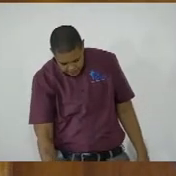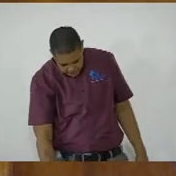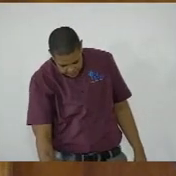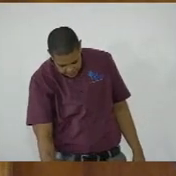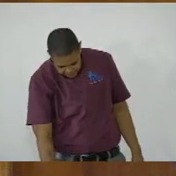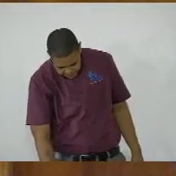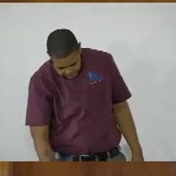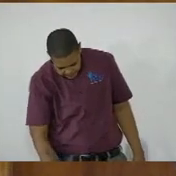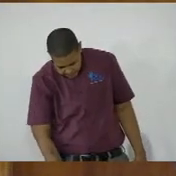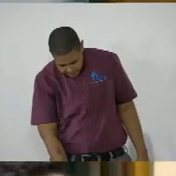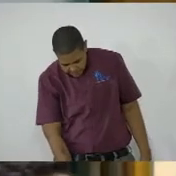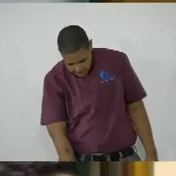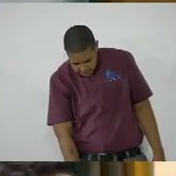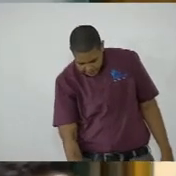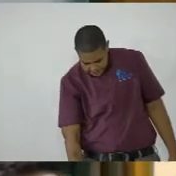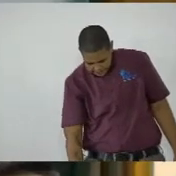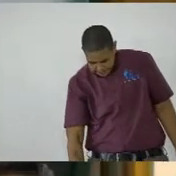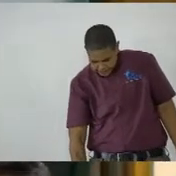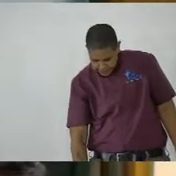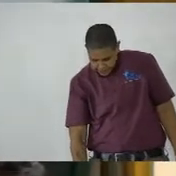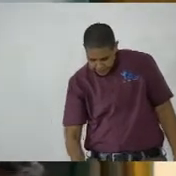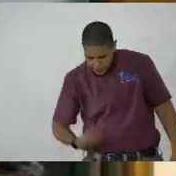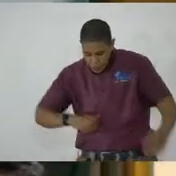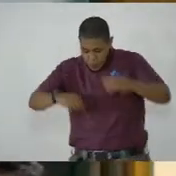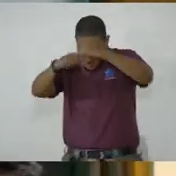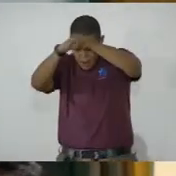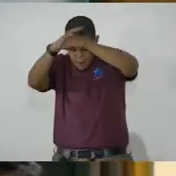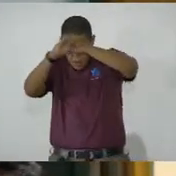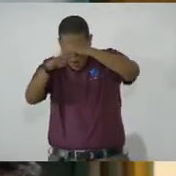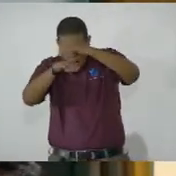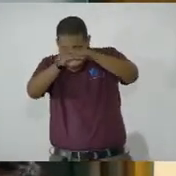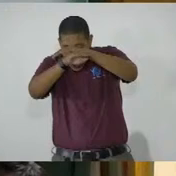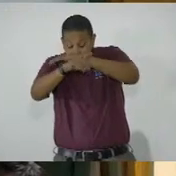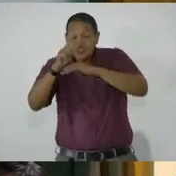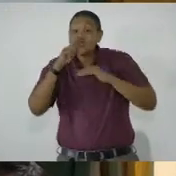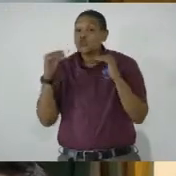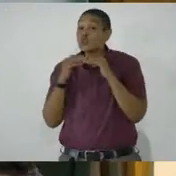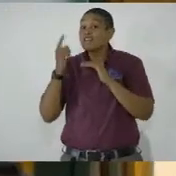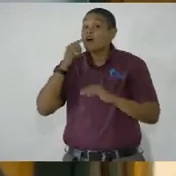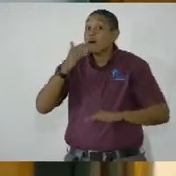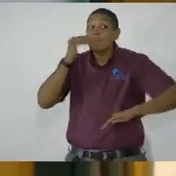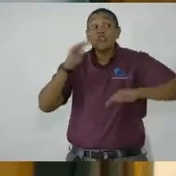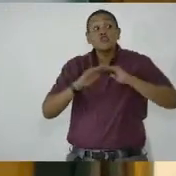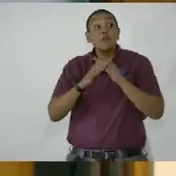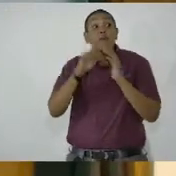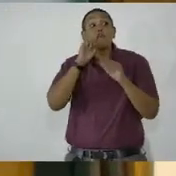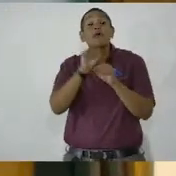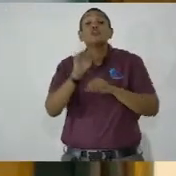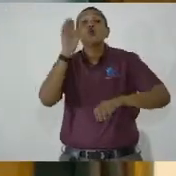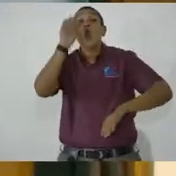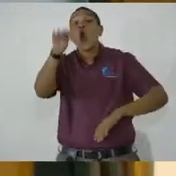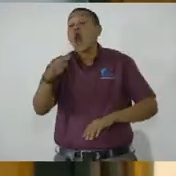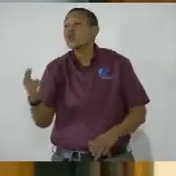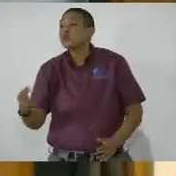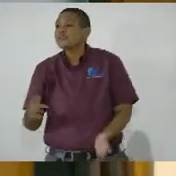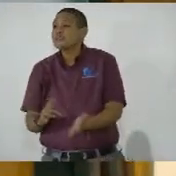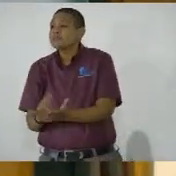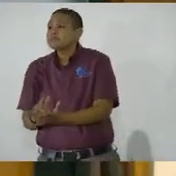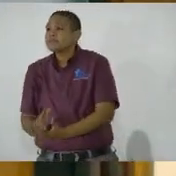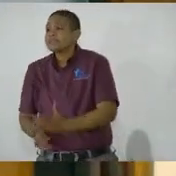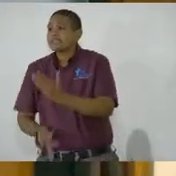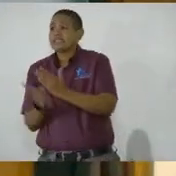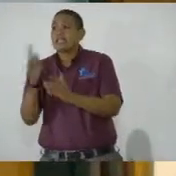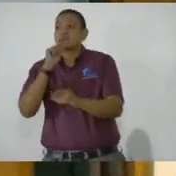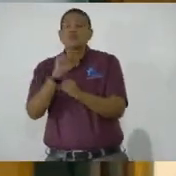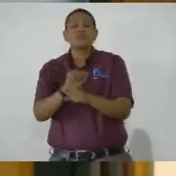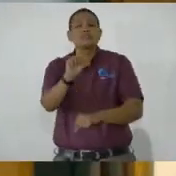for better Jamaica, it is important that all players within the justice system use the technology necessary